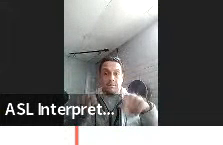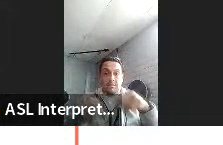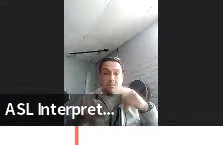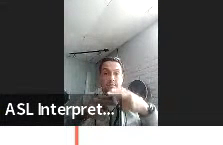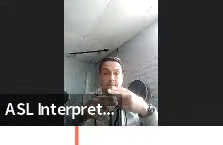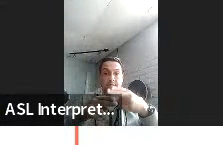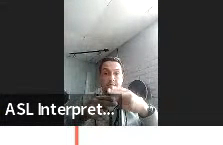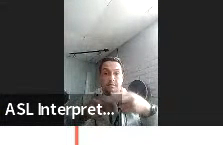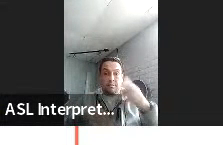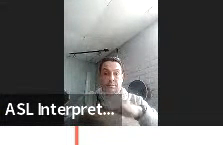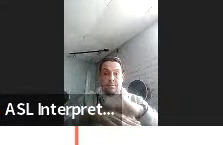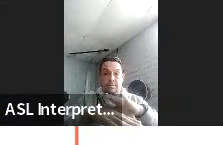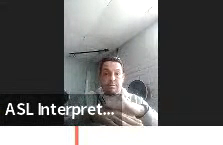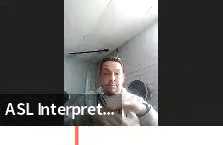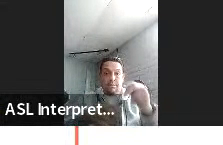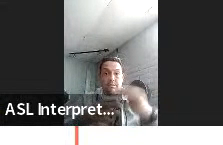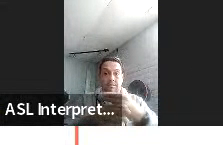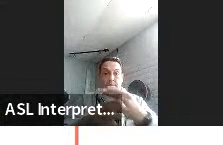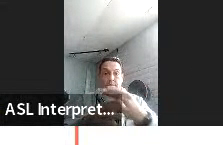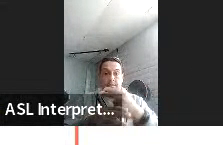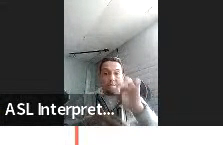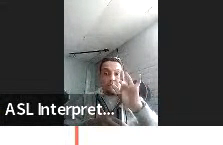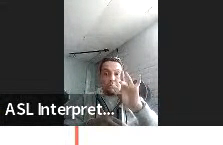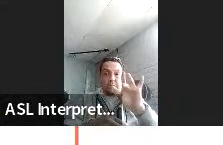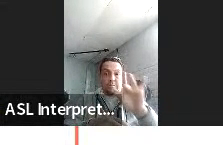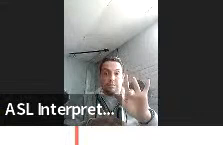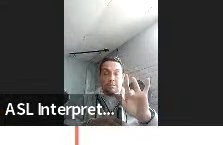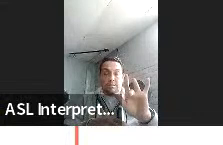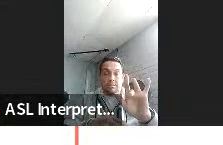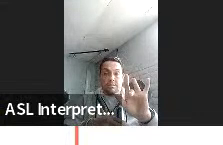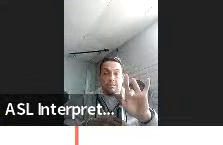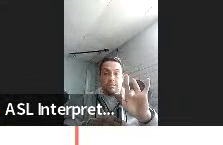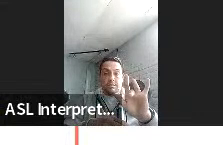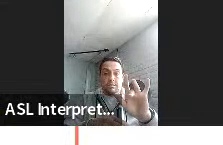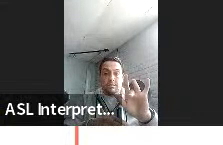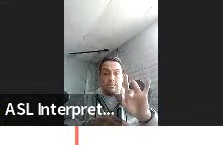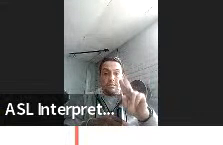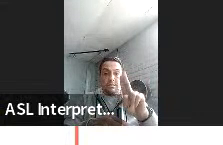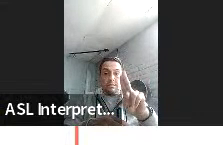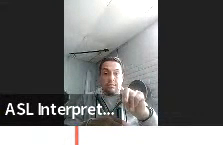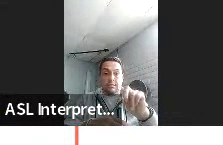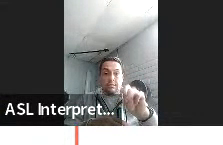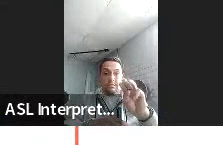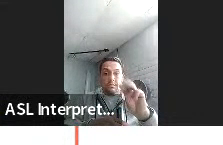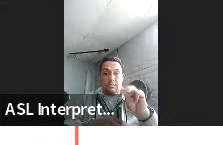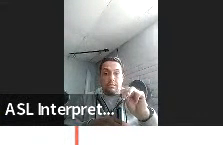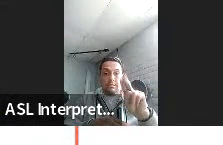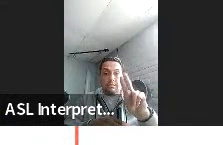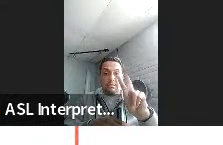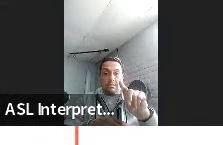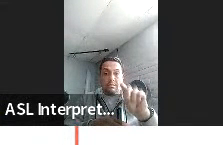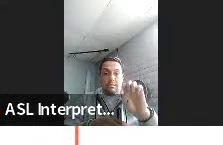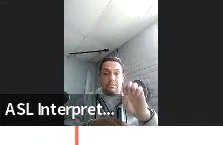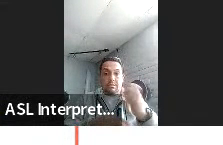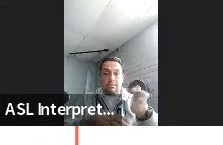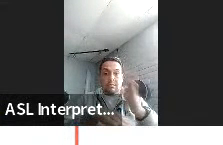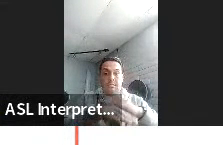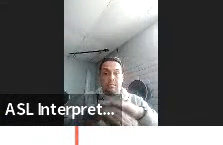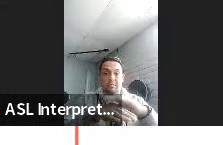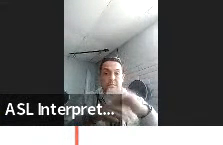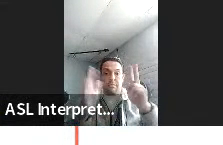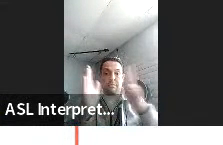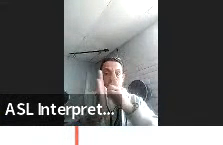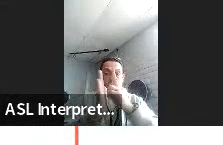buttons in the left corner of your Zoom screen to unmute yourself and turn on your camera if you'd like. If you're using the